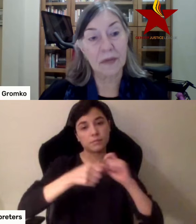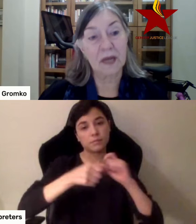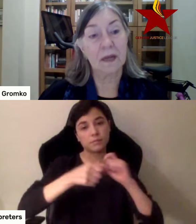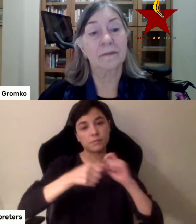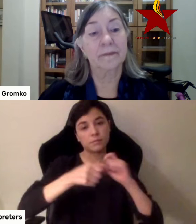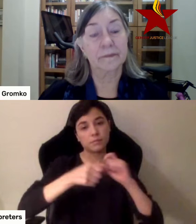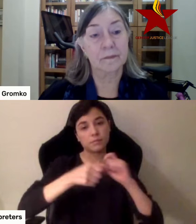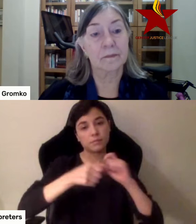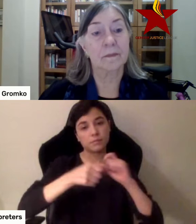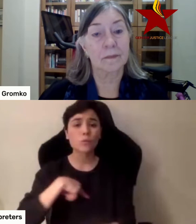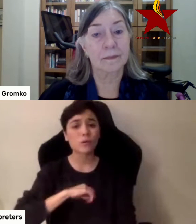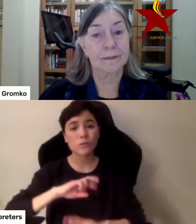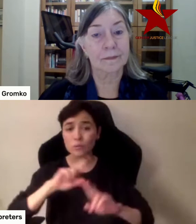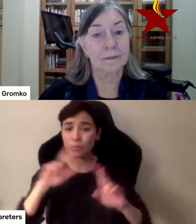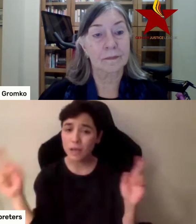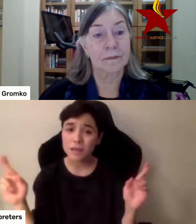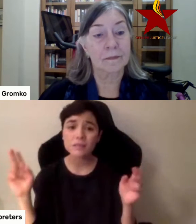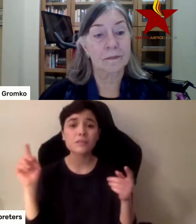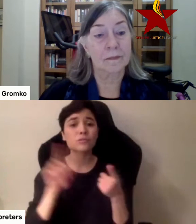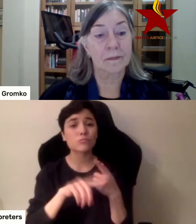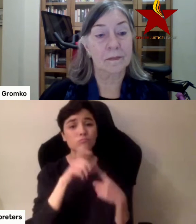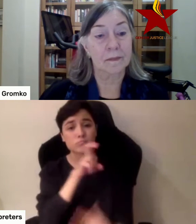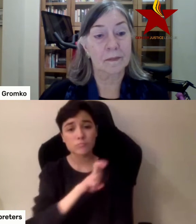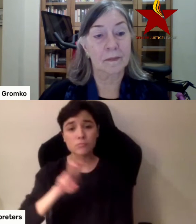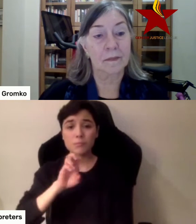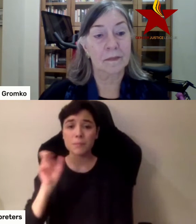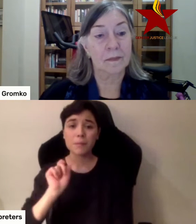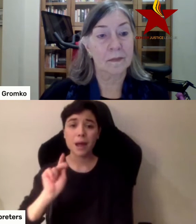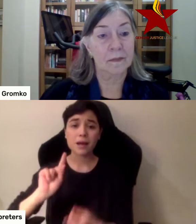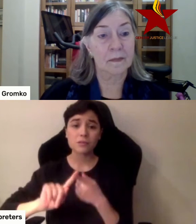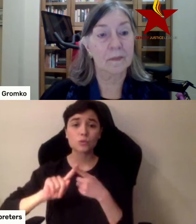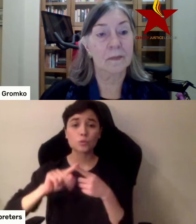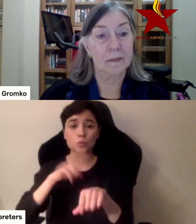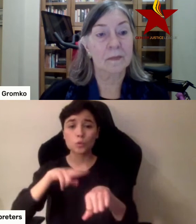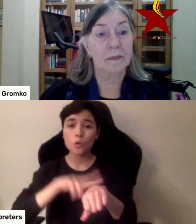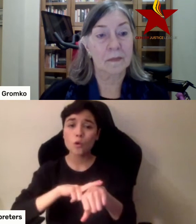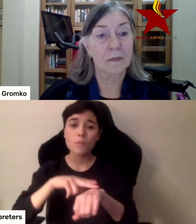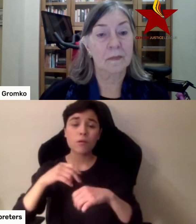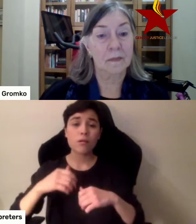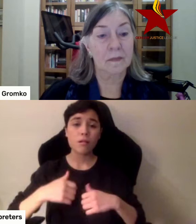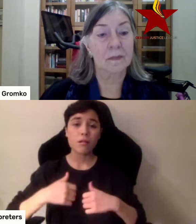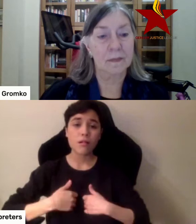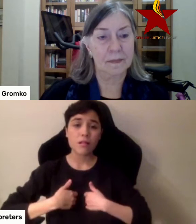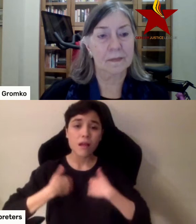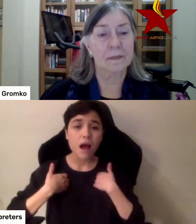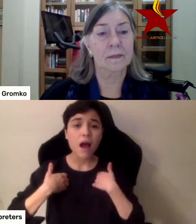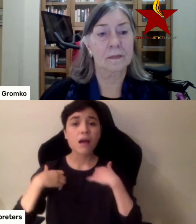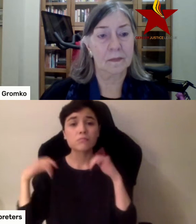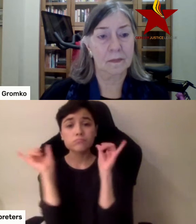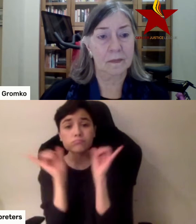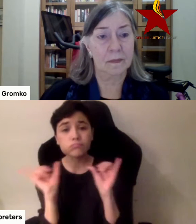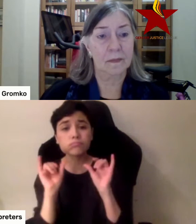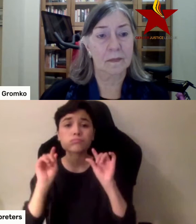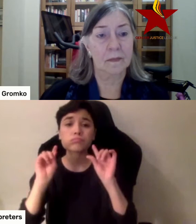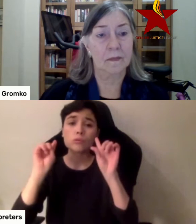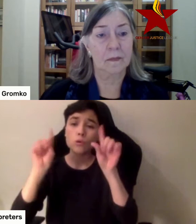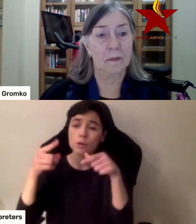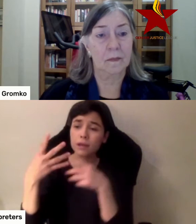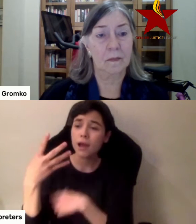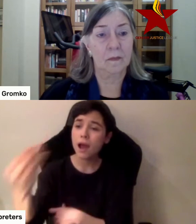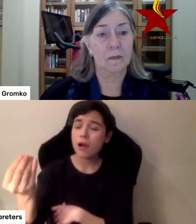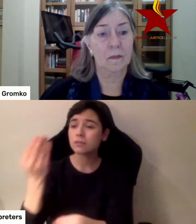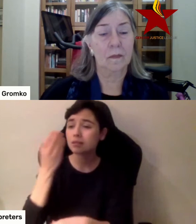you know, all those things that we hopefully are, you know, going to be able to do again sometime soon. I know California is still pretty deep